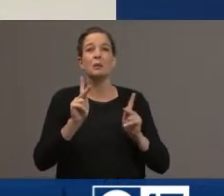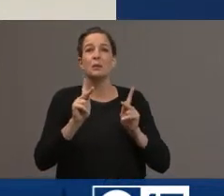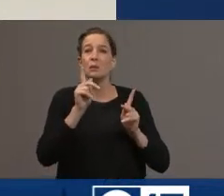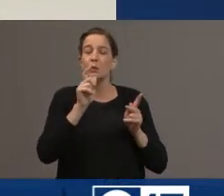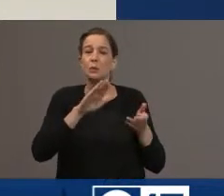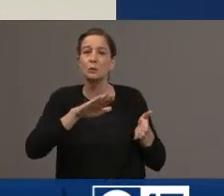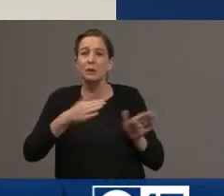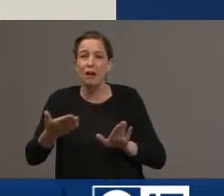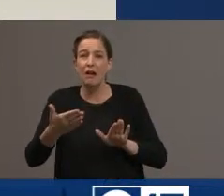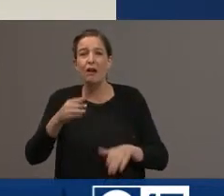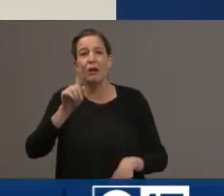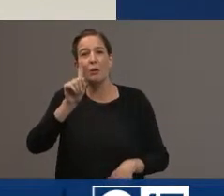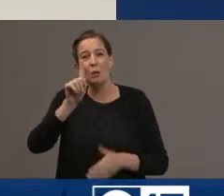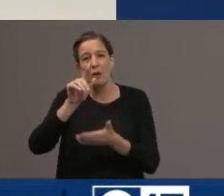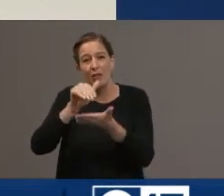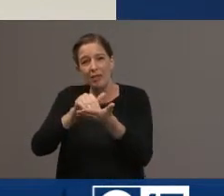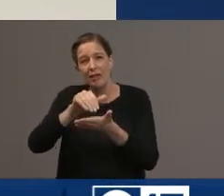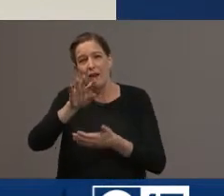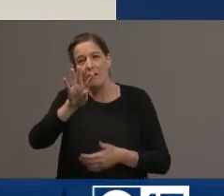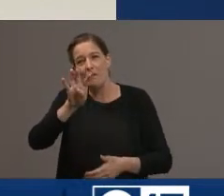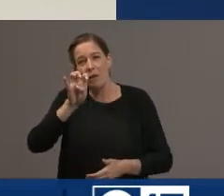1,490 Arizonans.